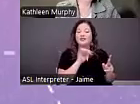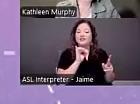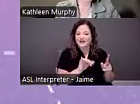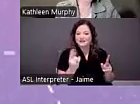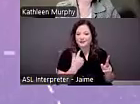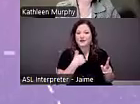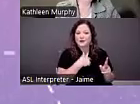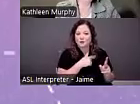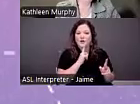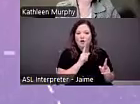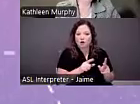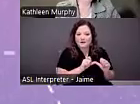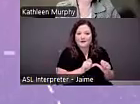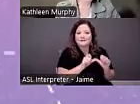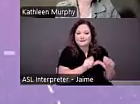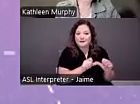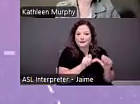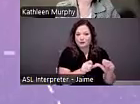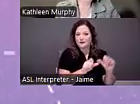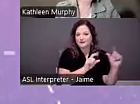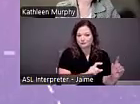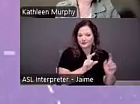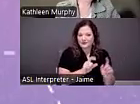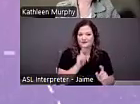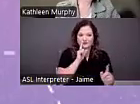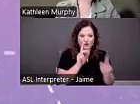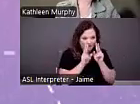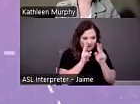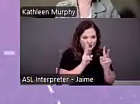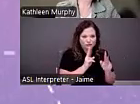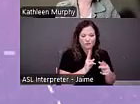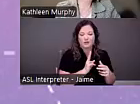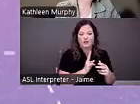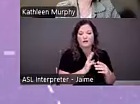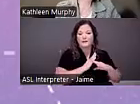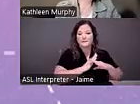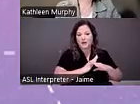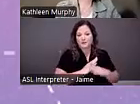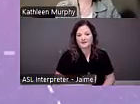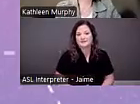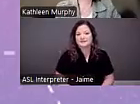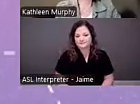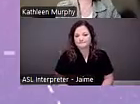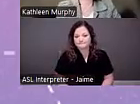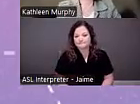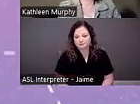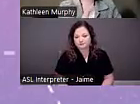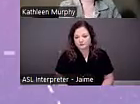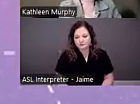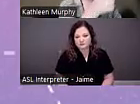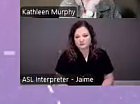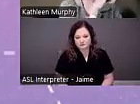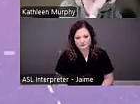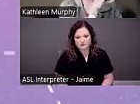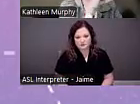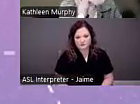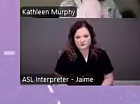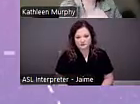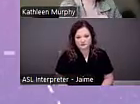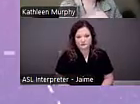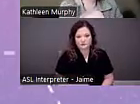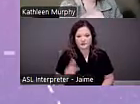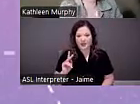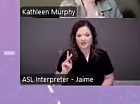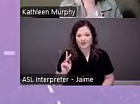test in terms of visual impairments. And of course, that image